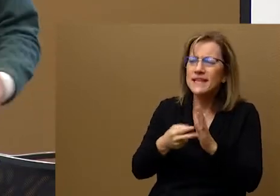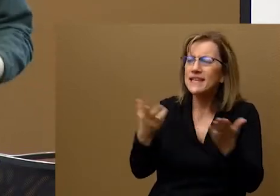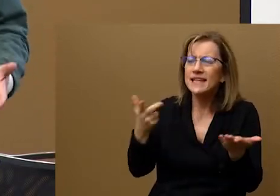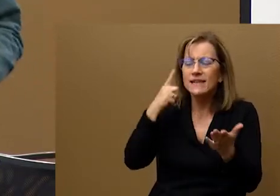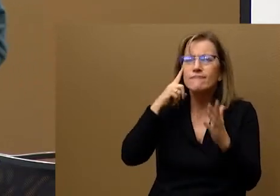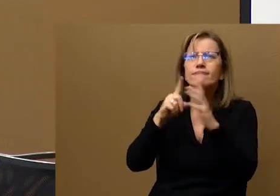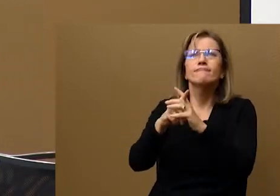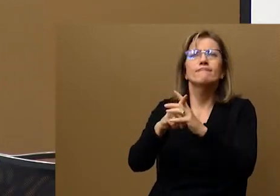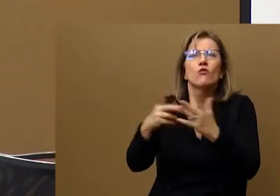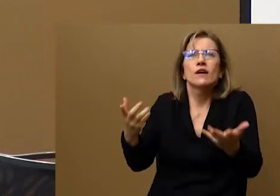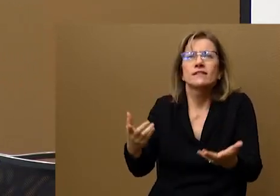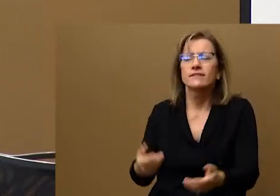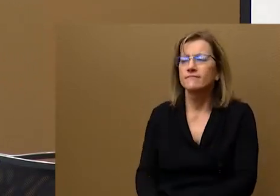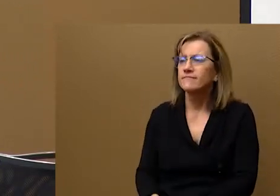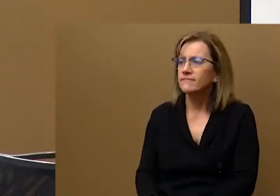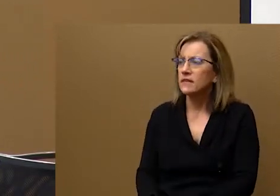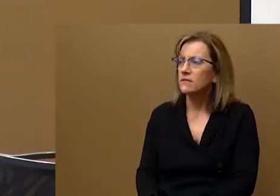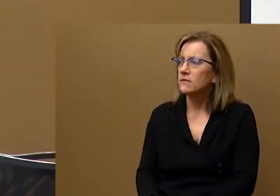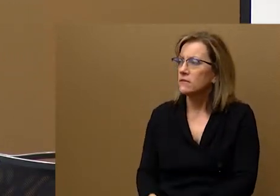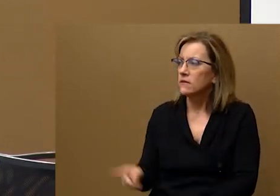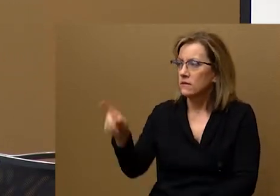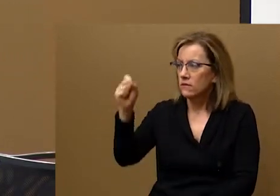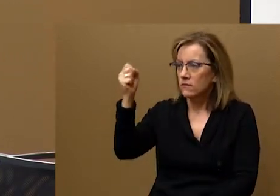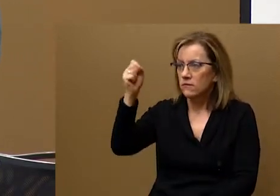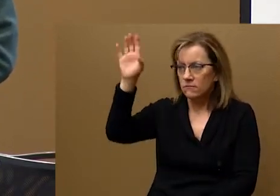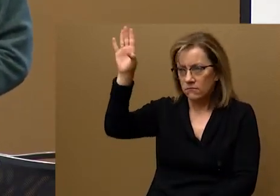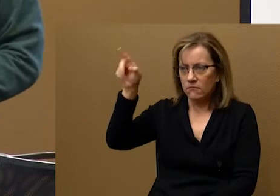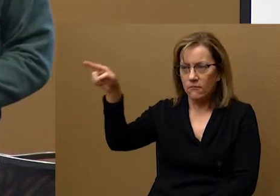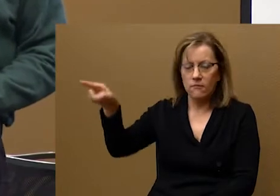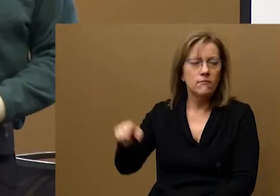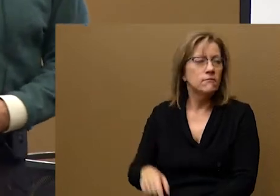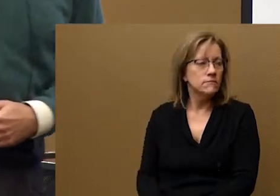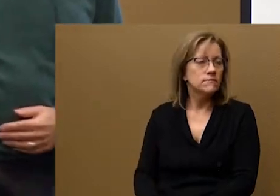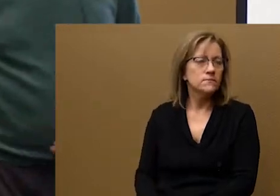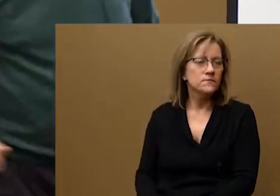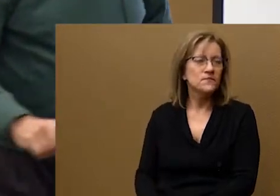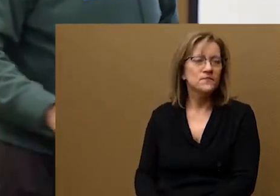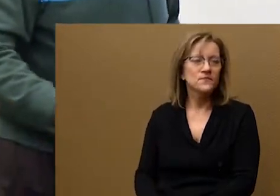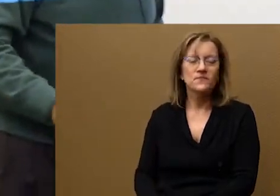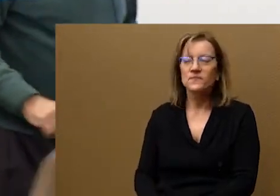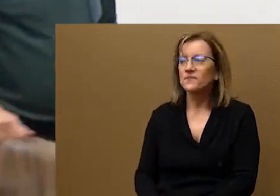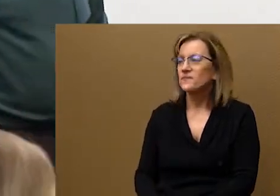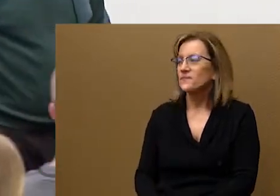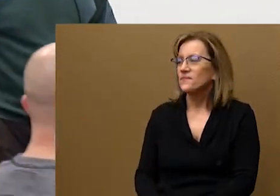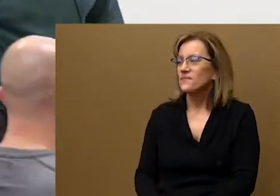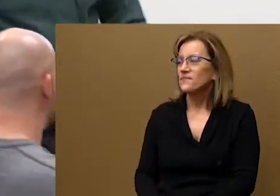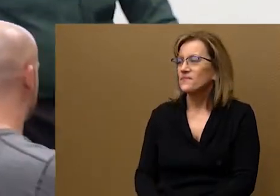that mean, or what might it mean? Okay, so hold on.